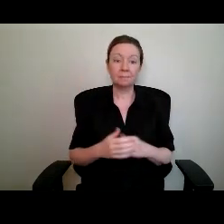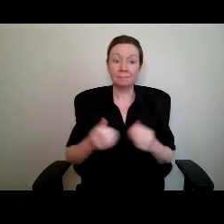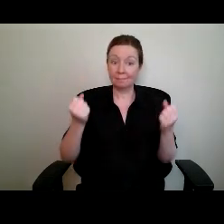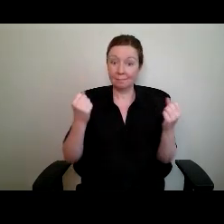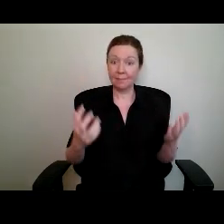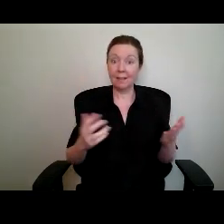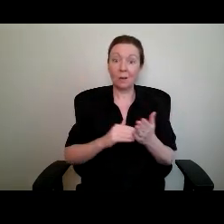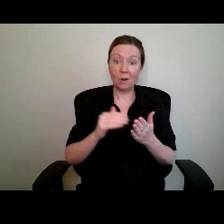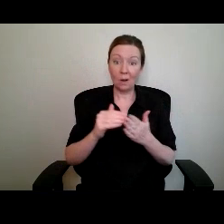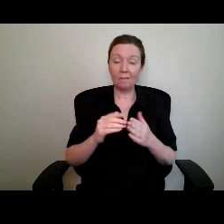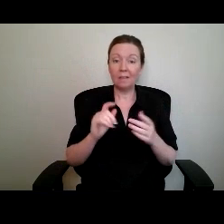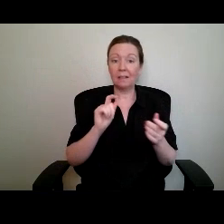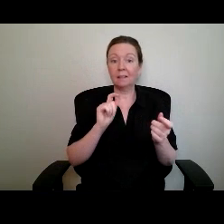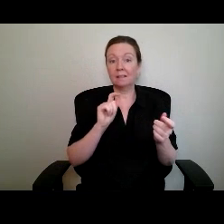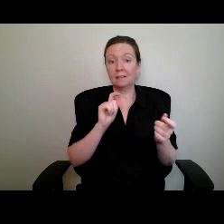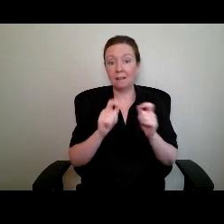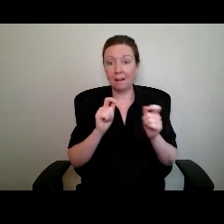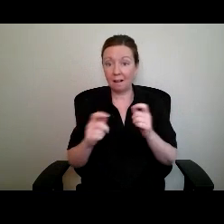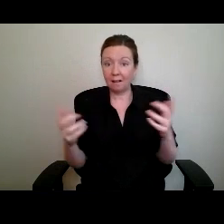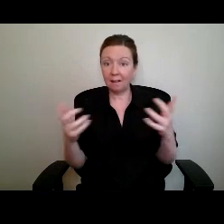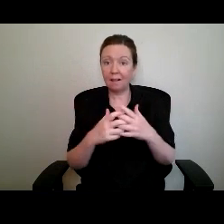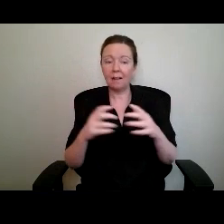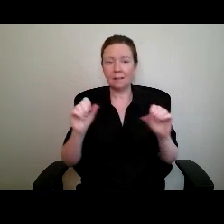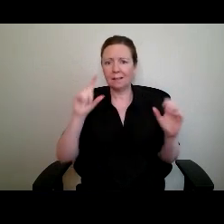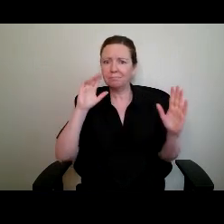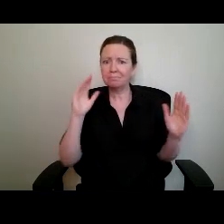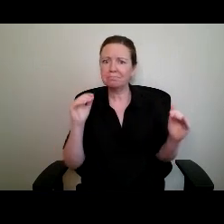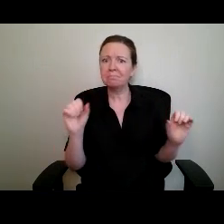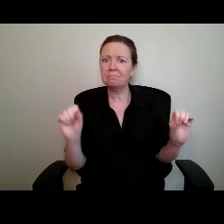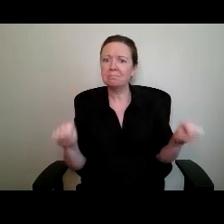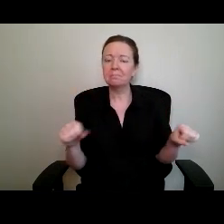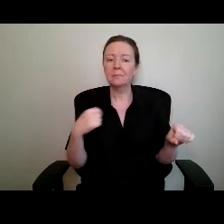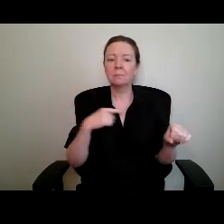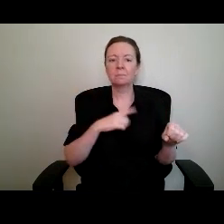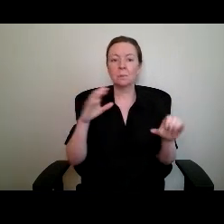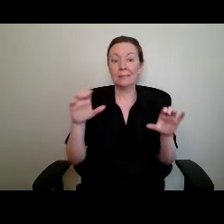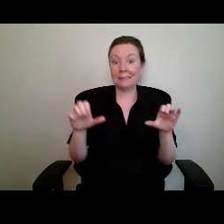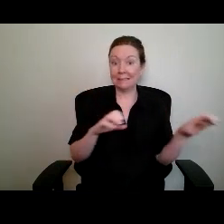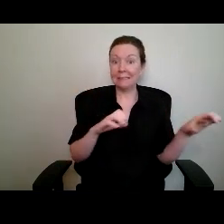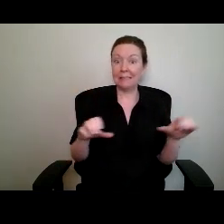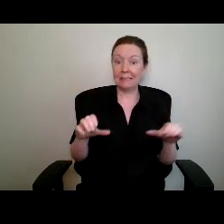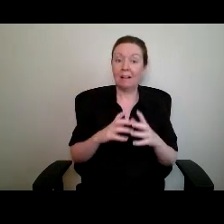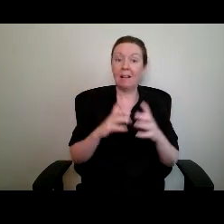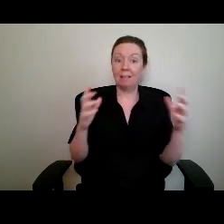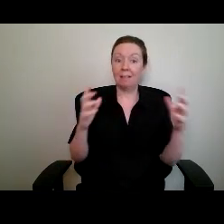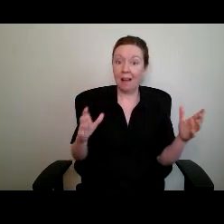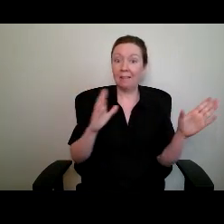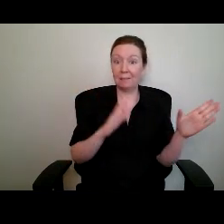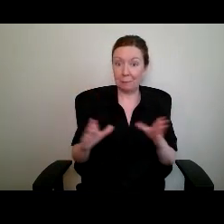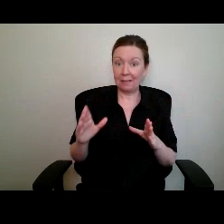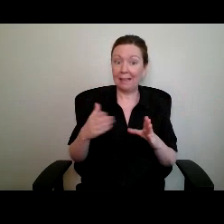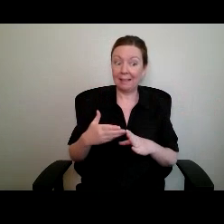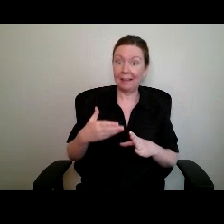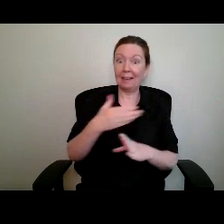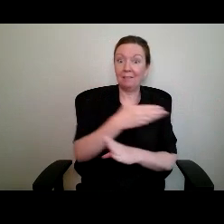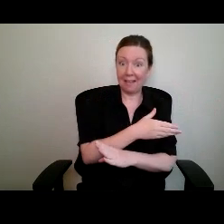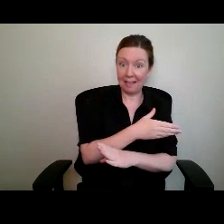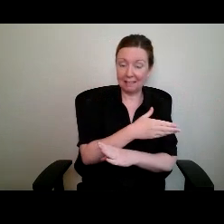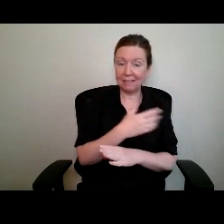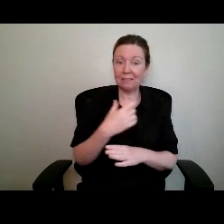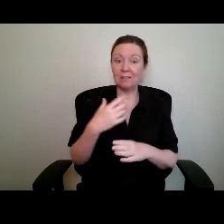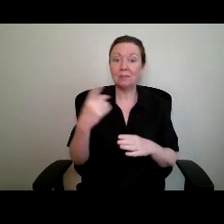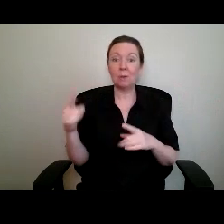the accommodations can be anticipated, right? So we will have done a lot of the planning in advance. Hopefully there, once